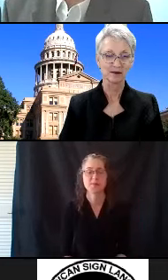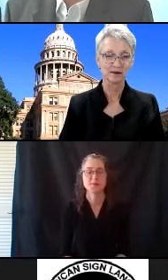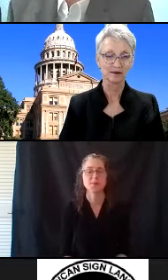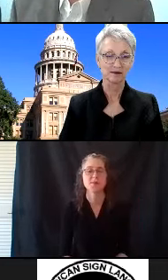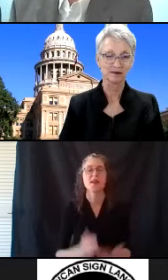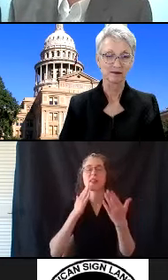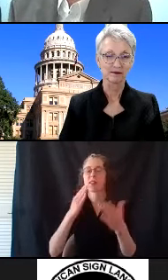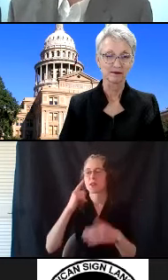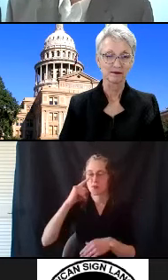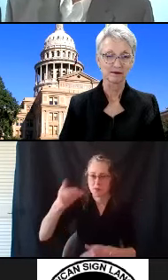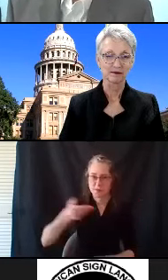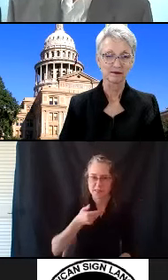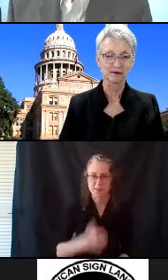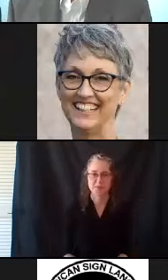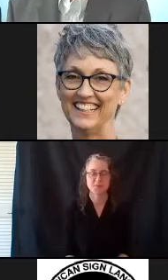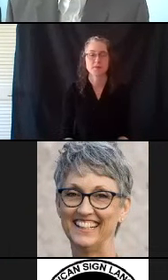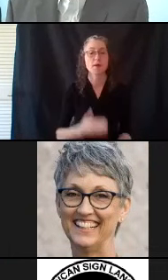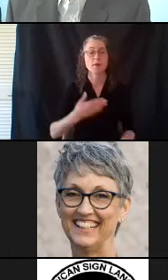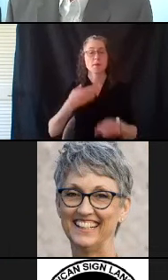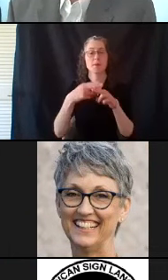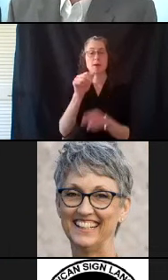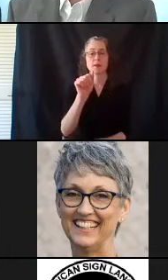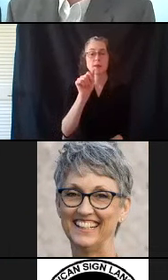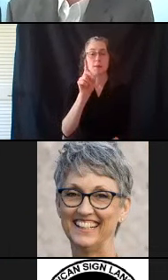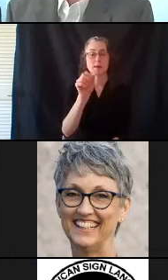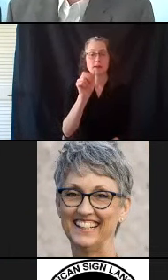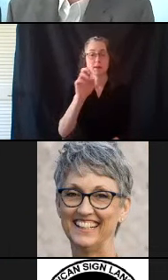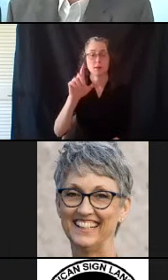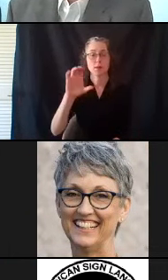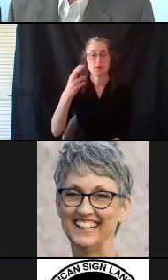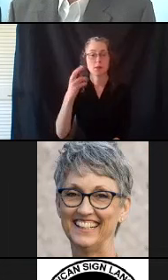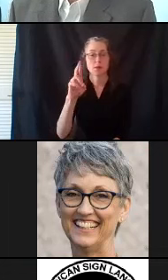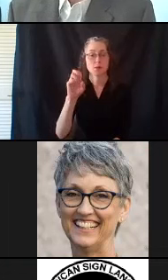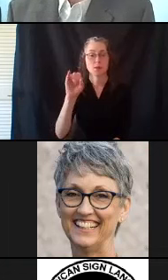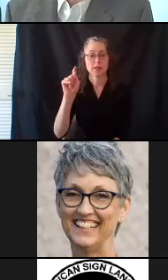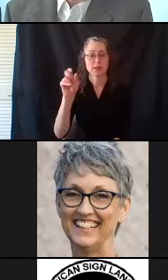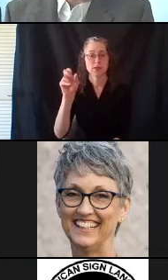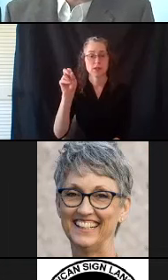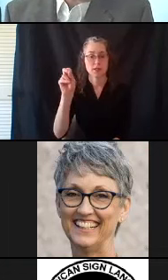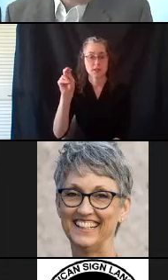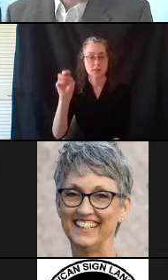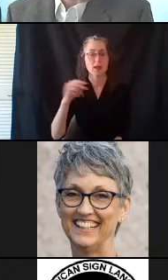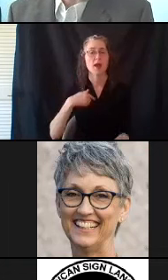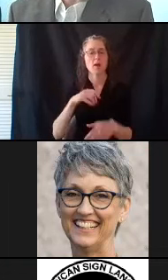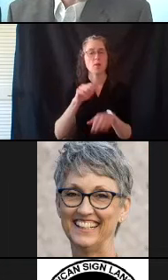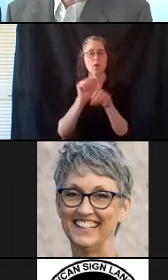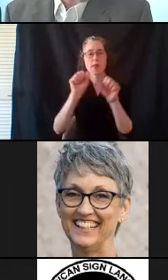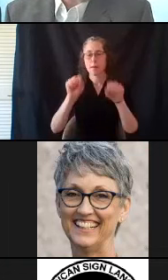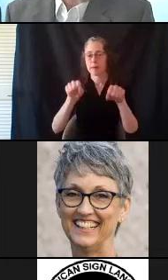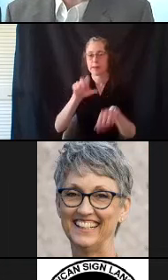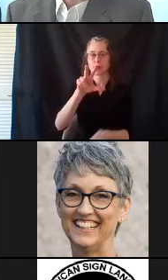for the invitation. My name is Daryl Christensen, and I'm with Ability 360 here in Phoenix,